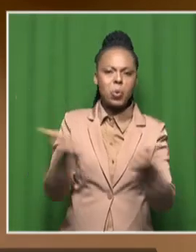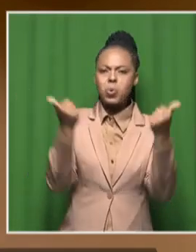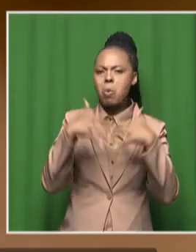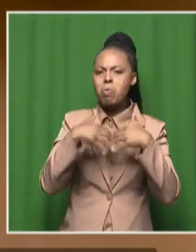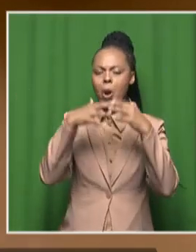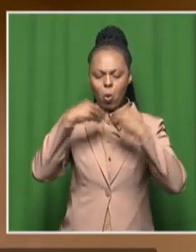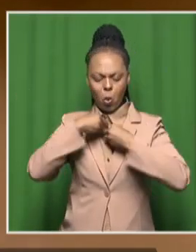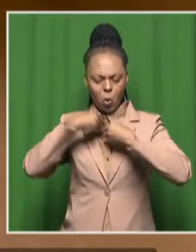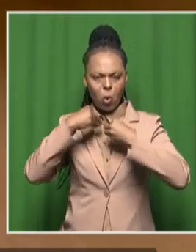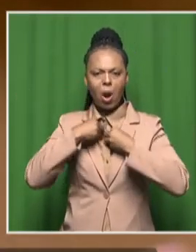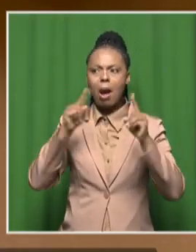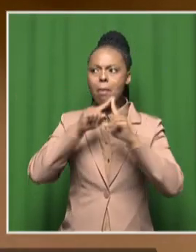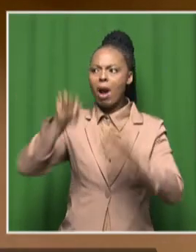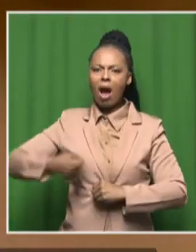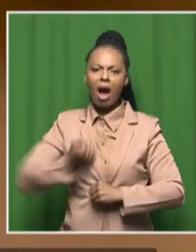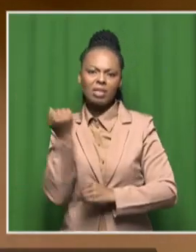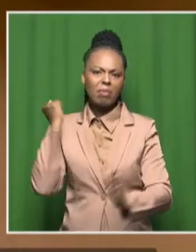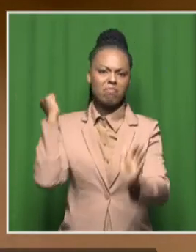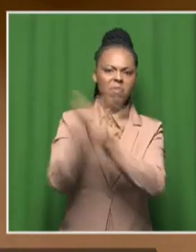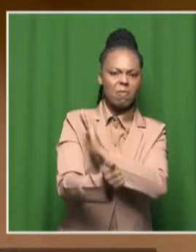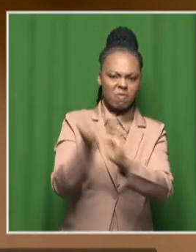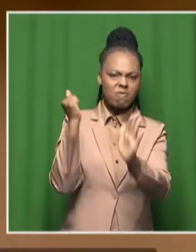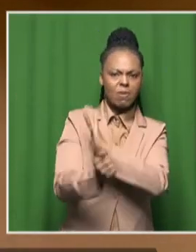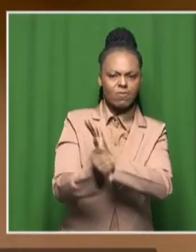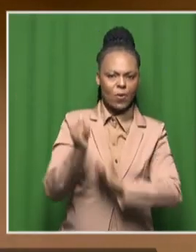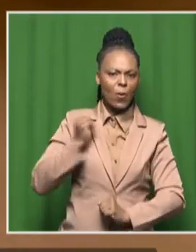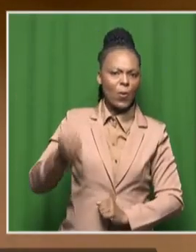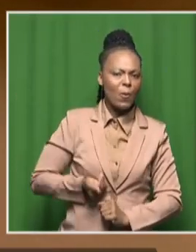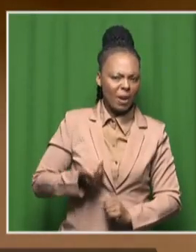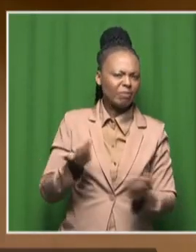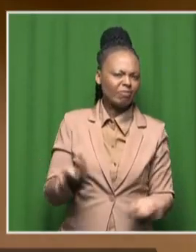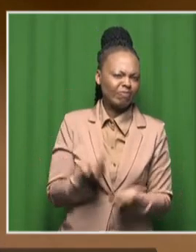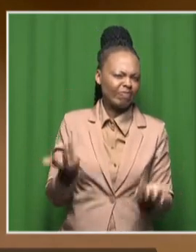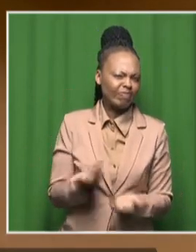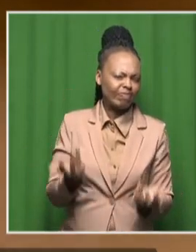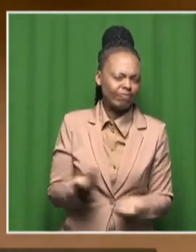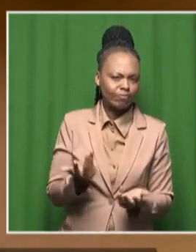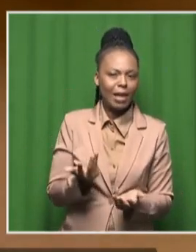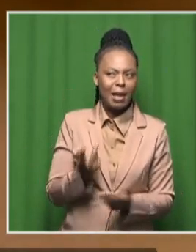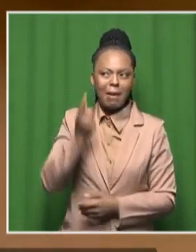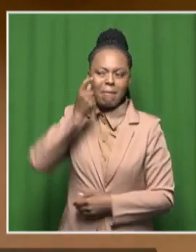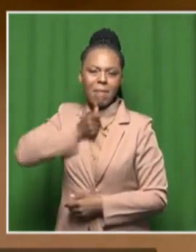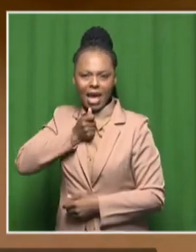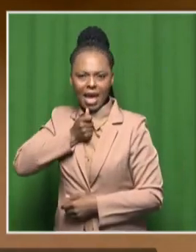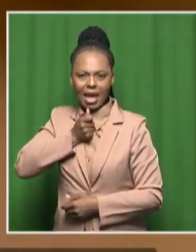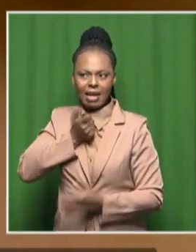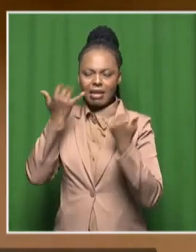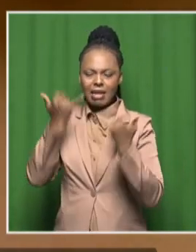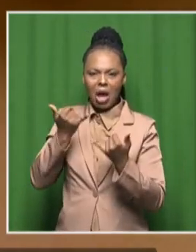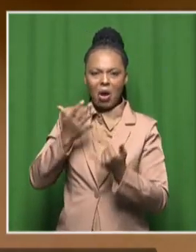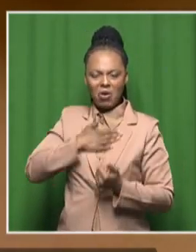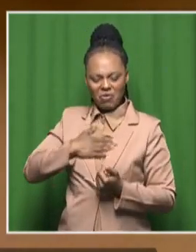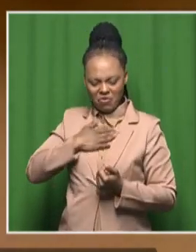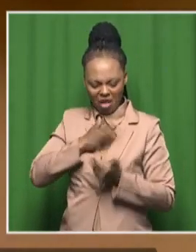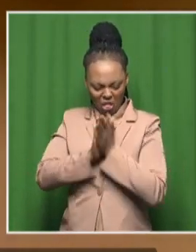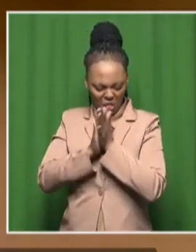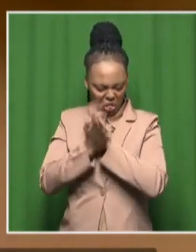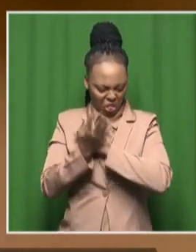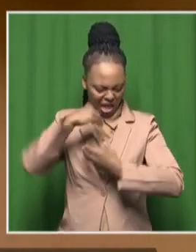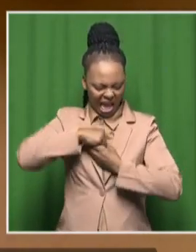of the husbands or the husband of one of the women. I mean, it is men are being devoured